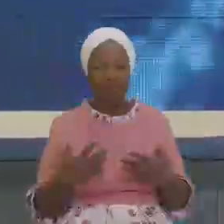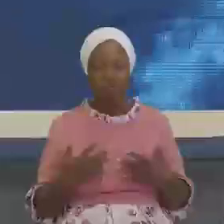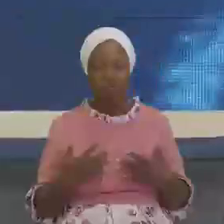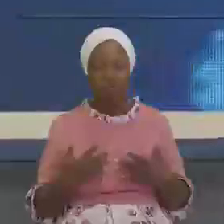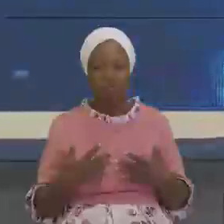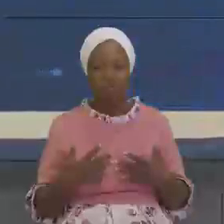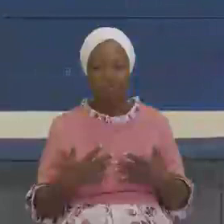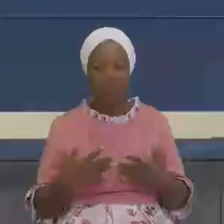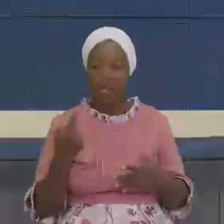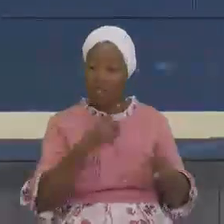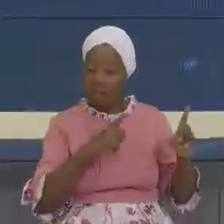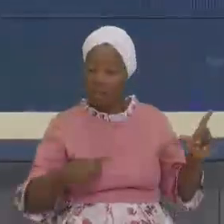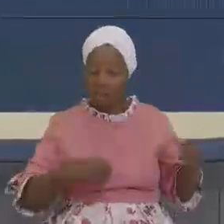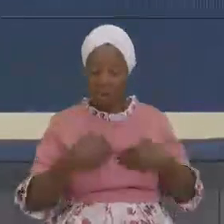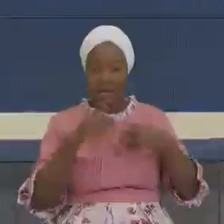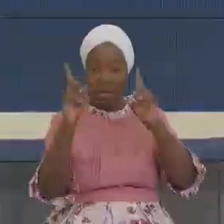The Lord has come to you,